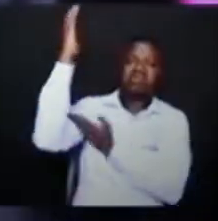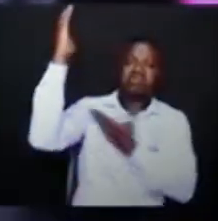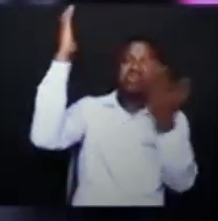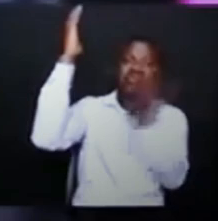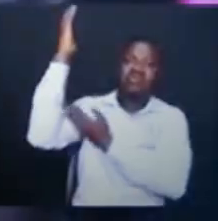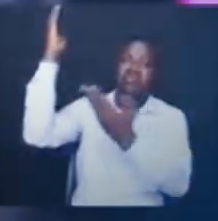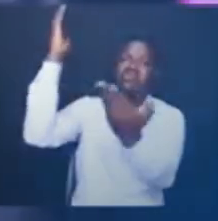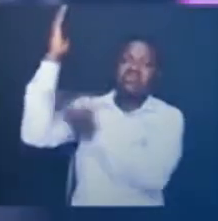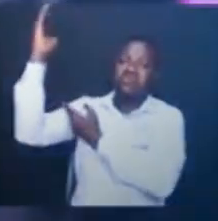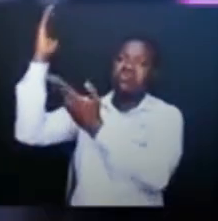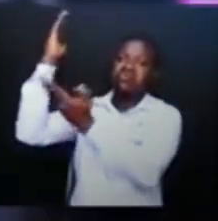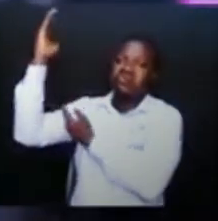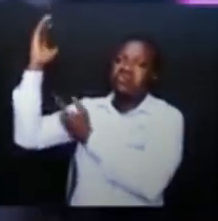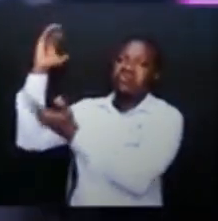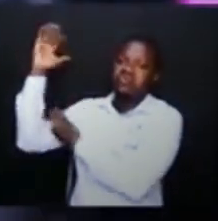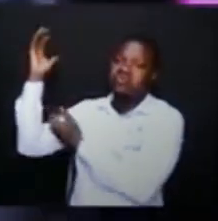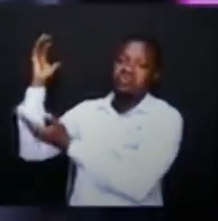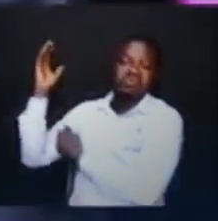corruption.